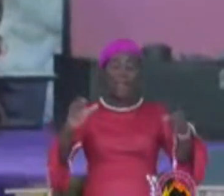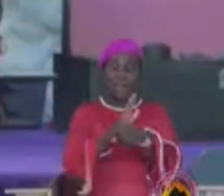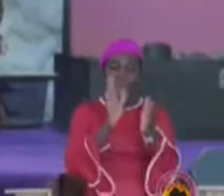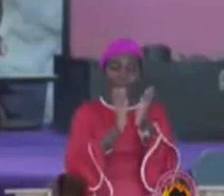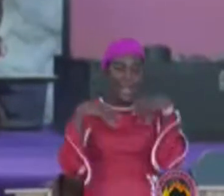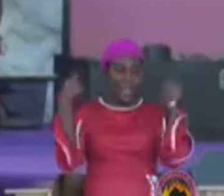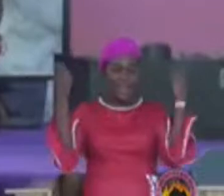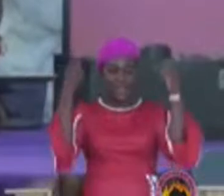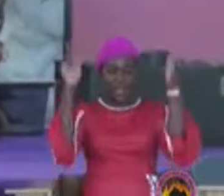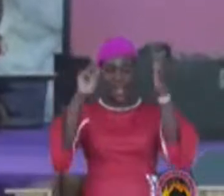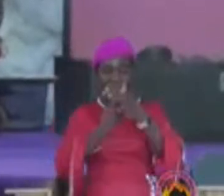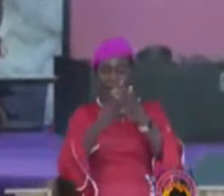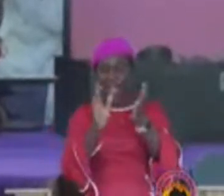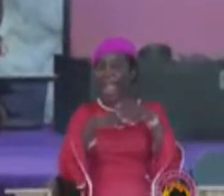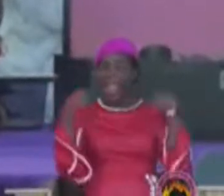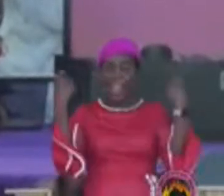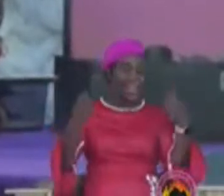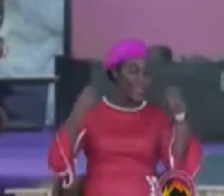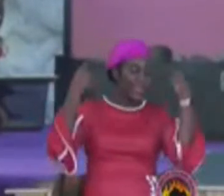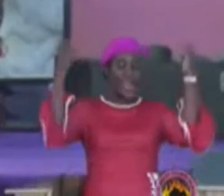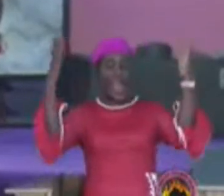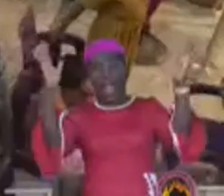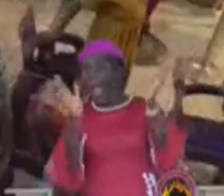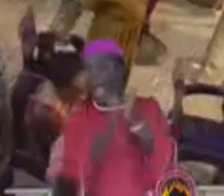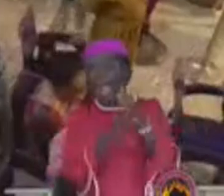go. Hallelujah.